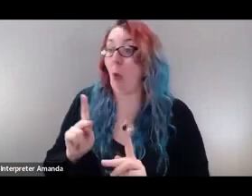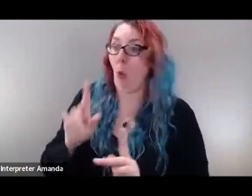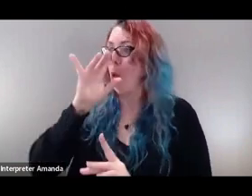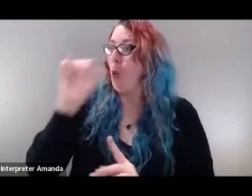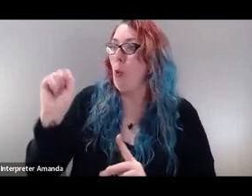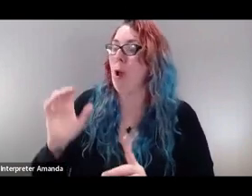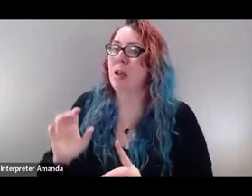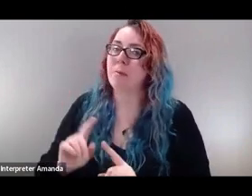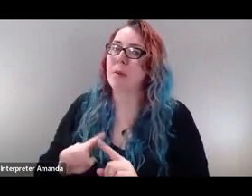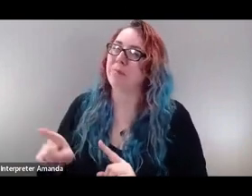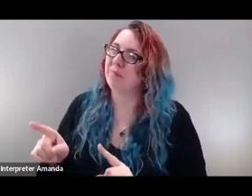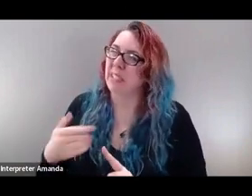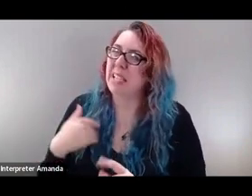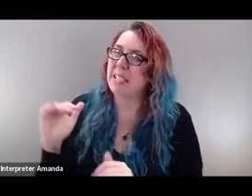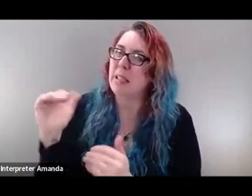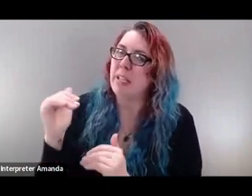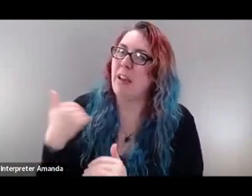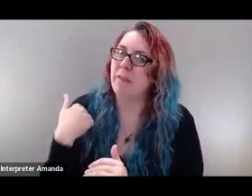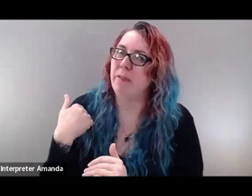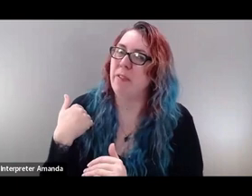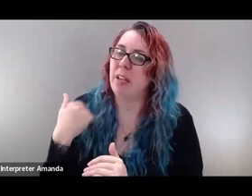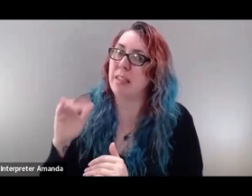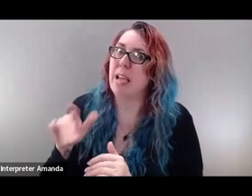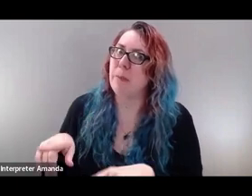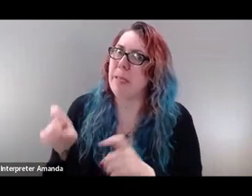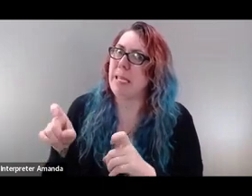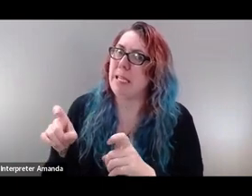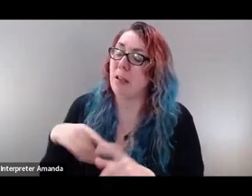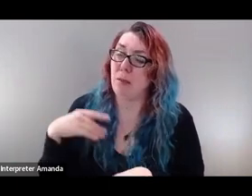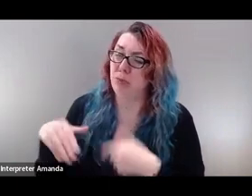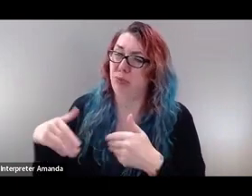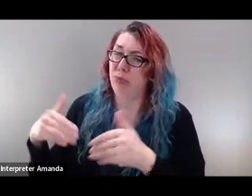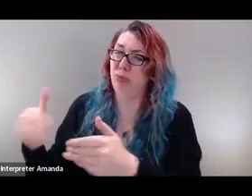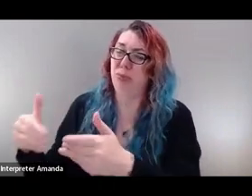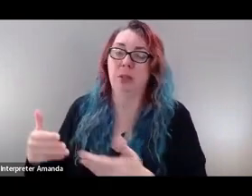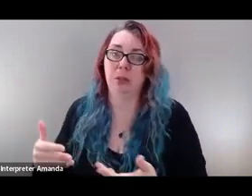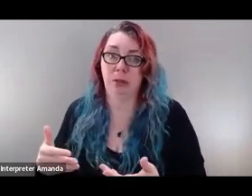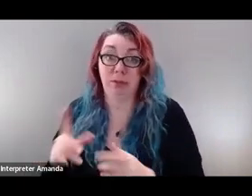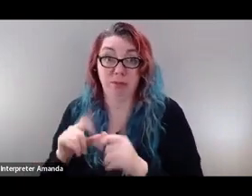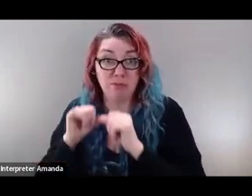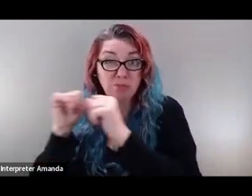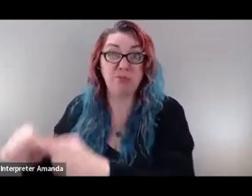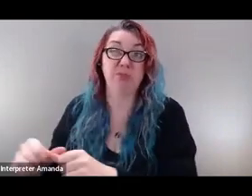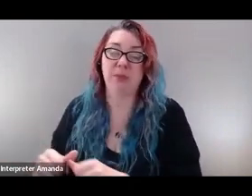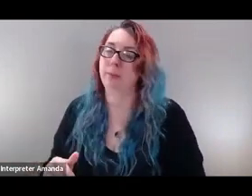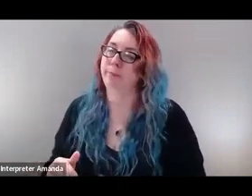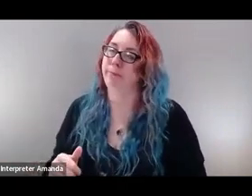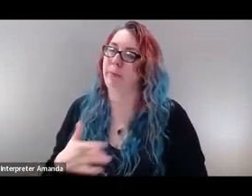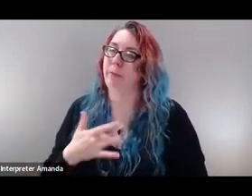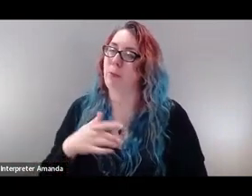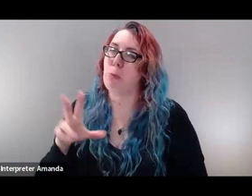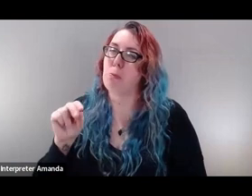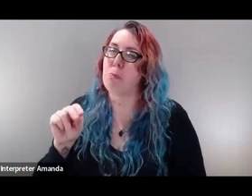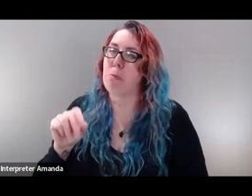has limitations that I don't think the industry itself even recognizes. And I think that's the great role of artists